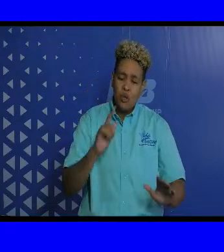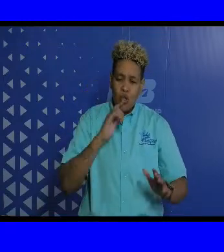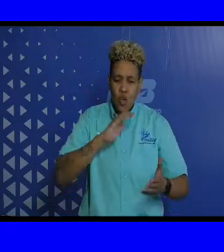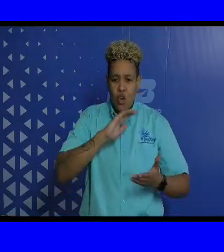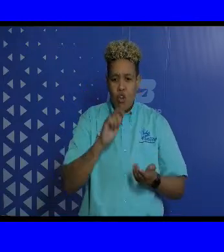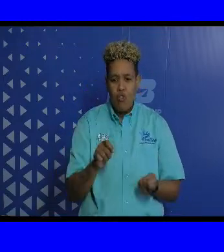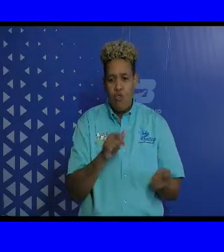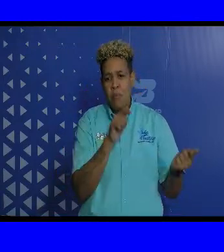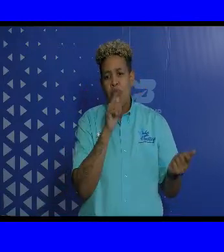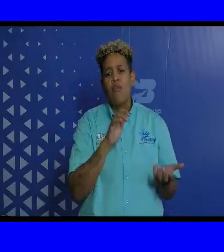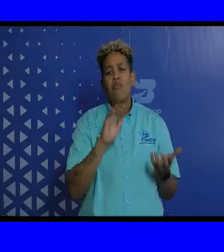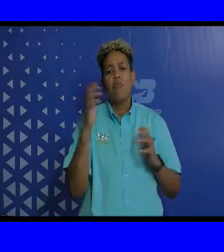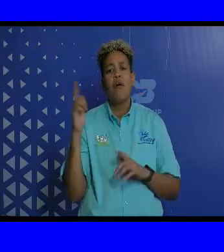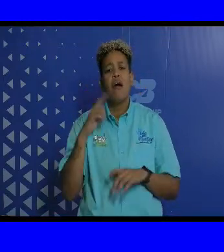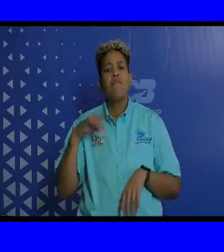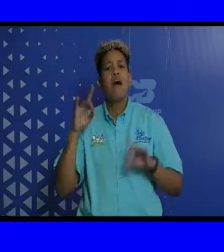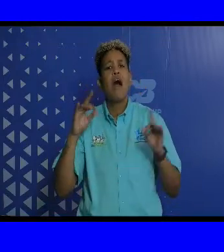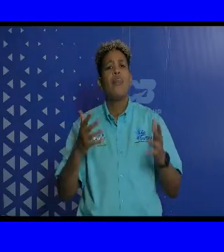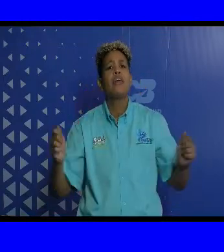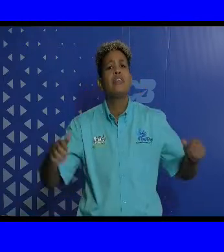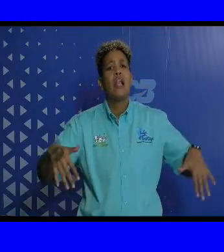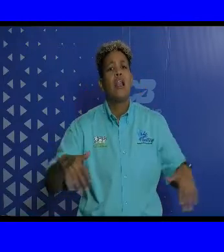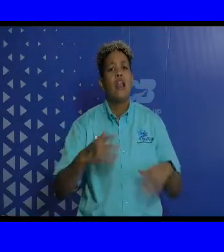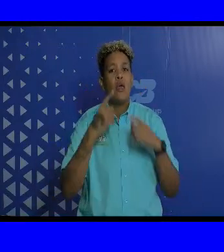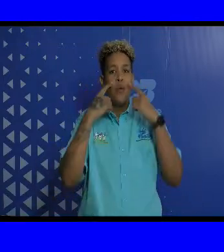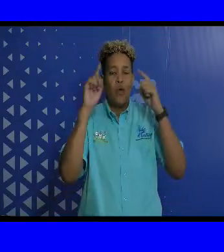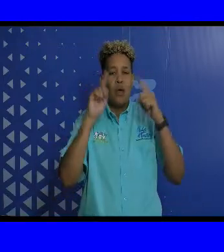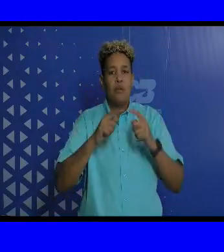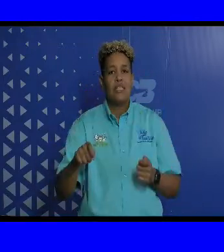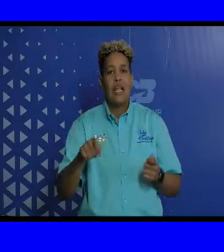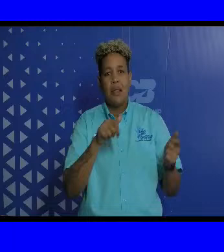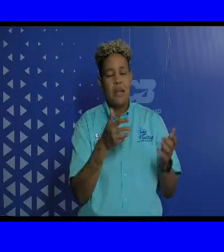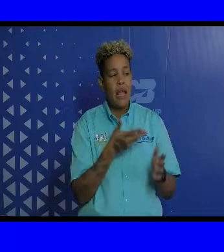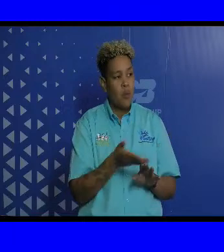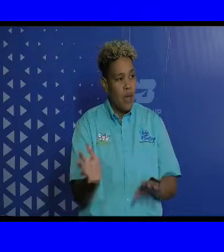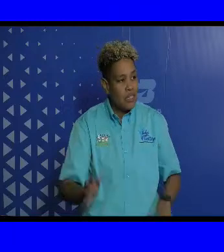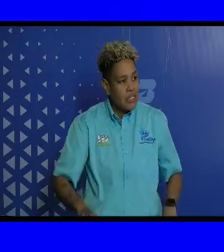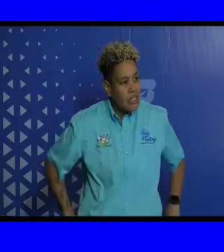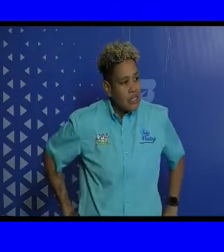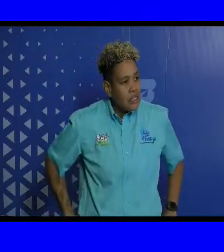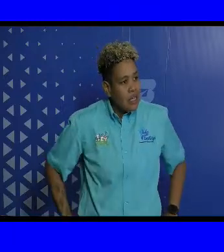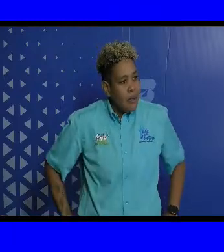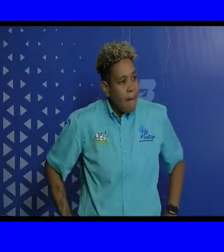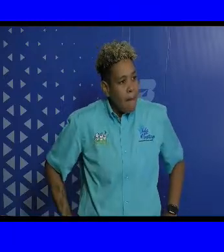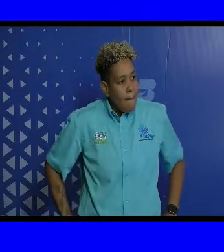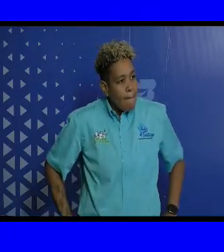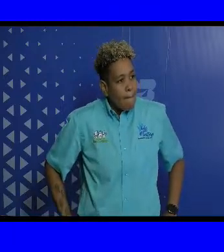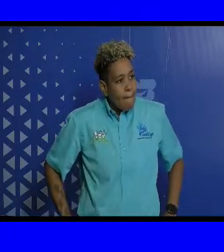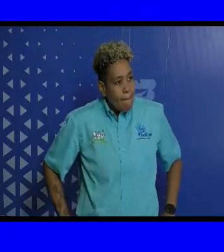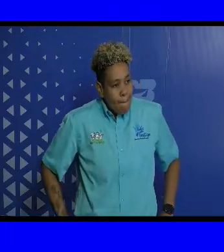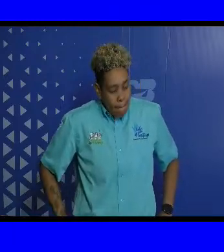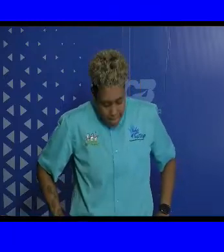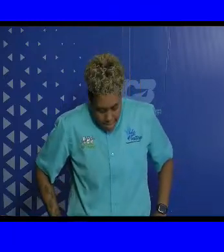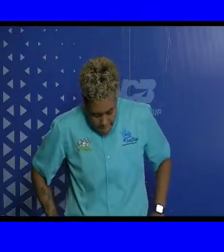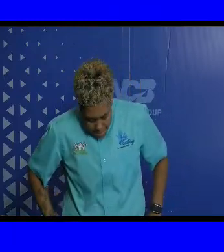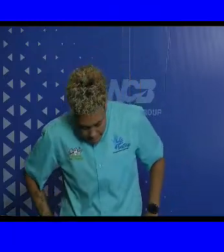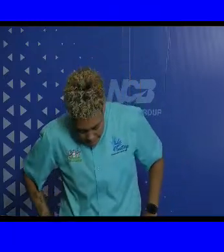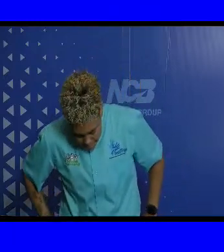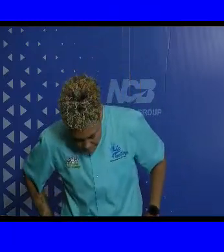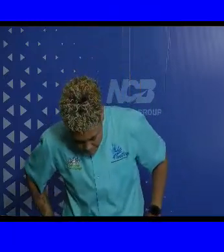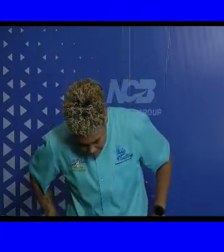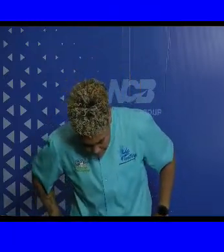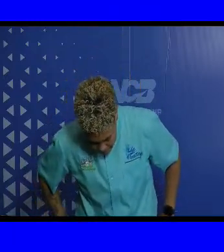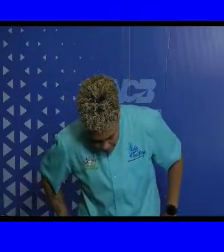defects, find things that are not working, and eliminate waste. Okay. Thanks, Rob.